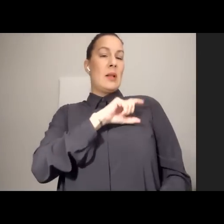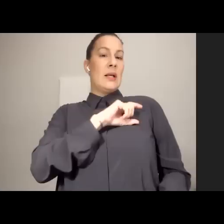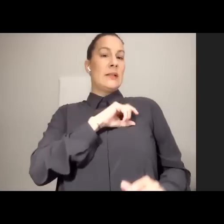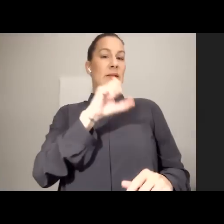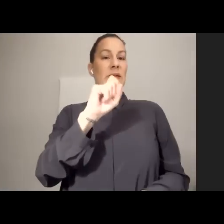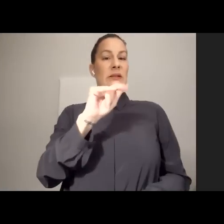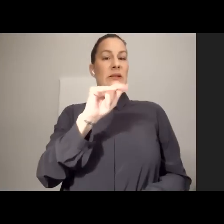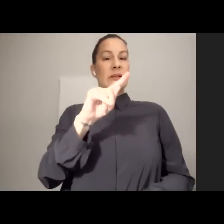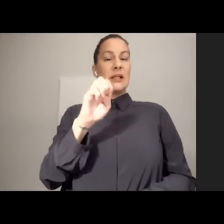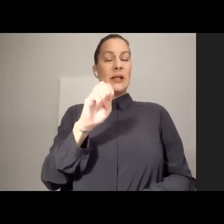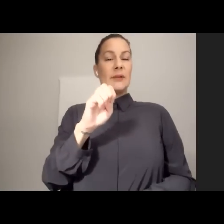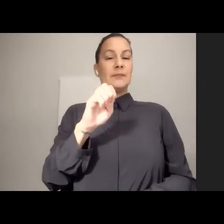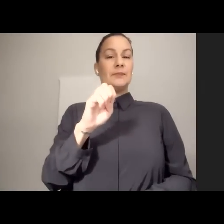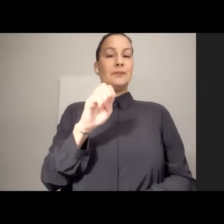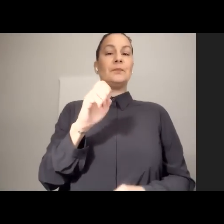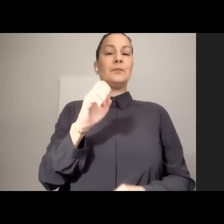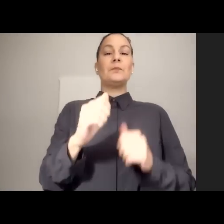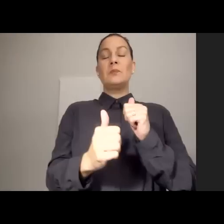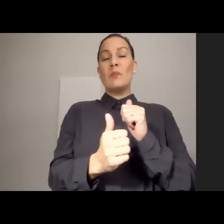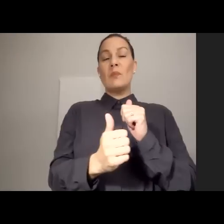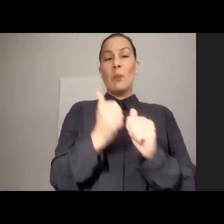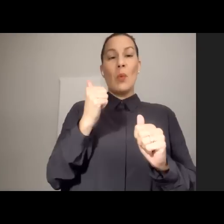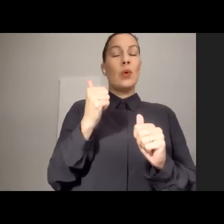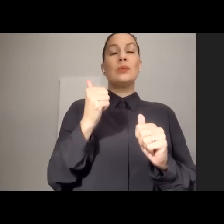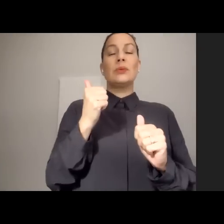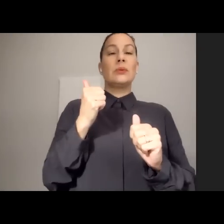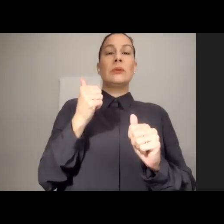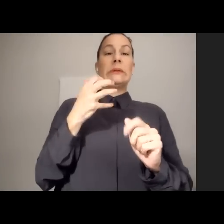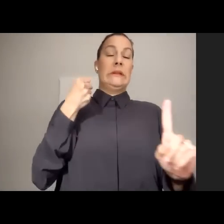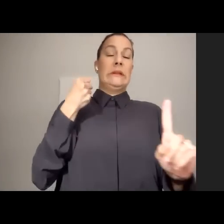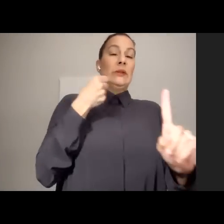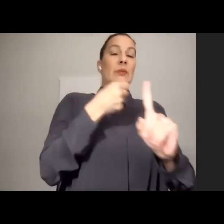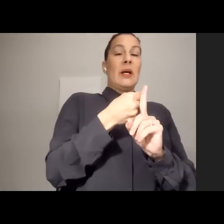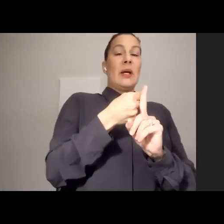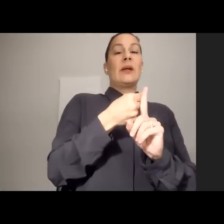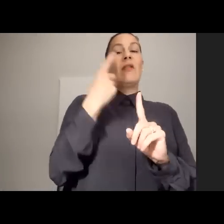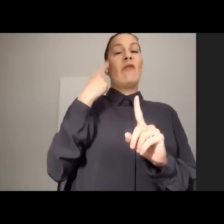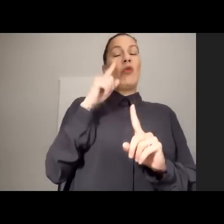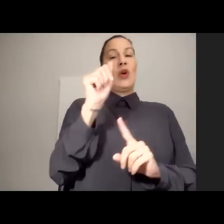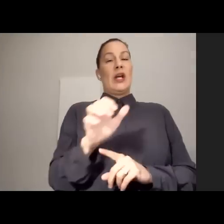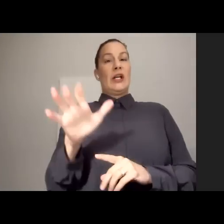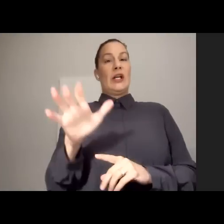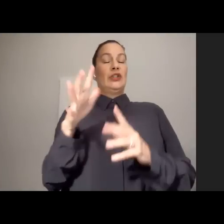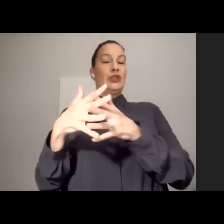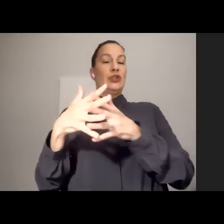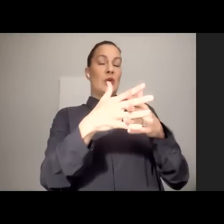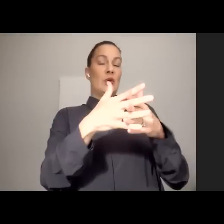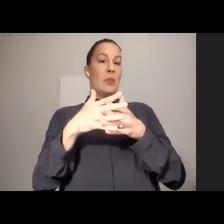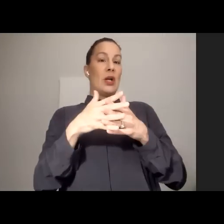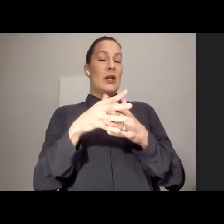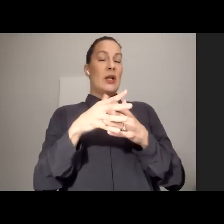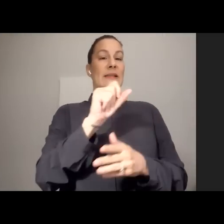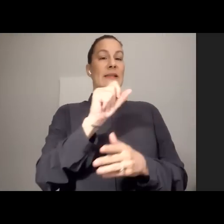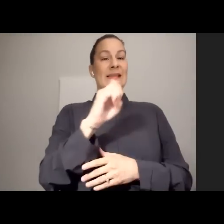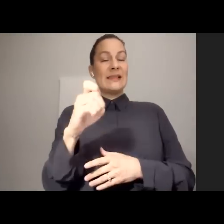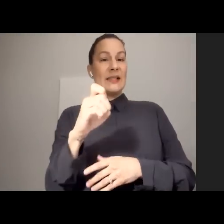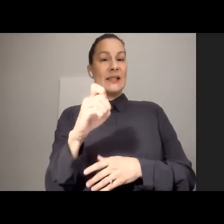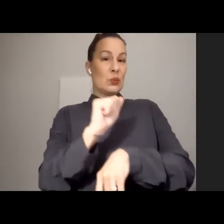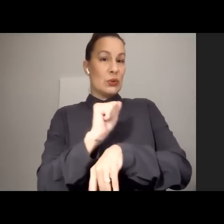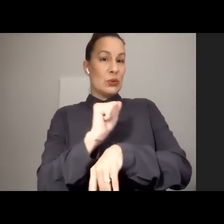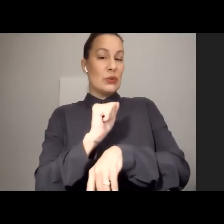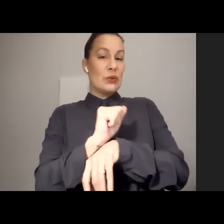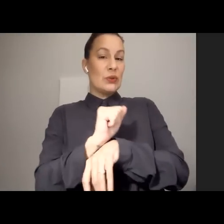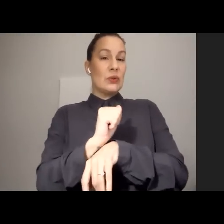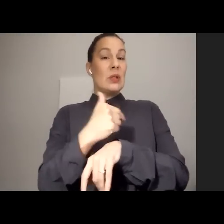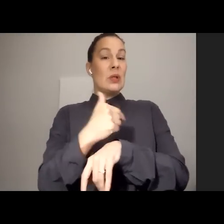Asian American sex workers' lives. And this is a time for collective struggle. And I'm urging the AAPI community to resist